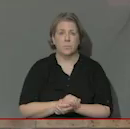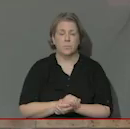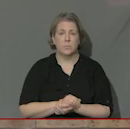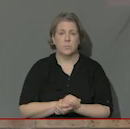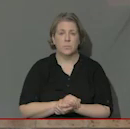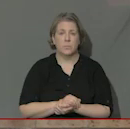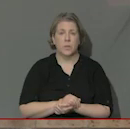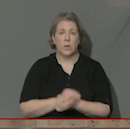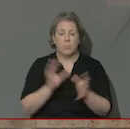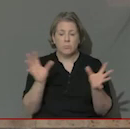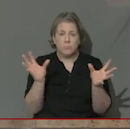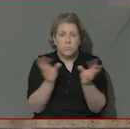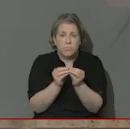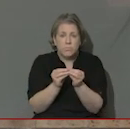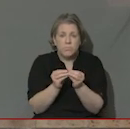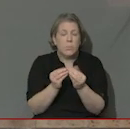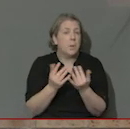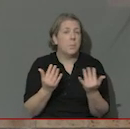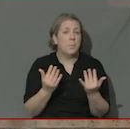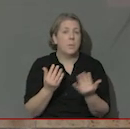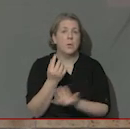And that gives us a total of